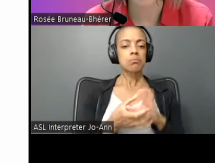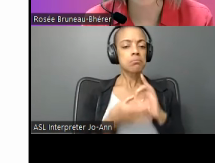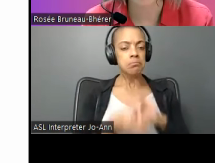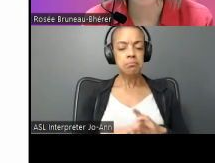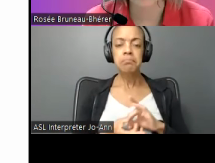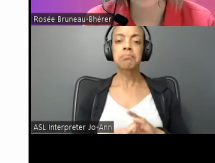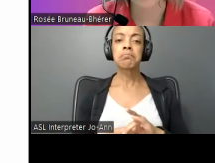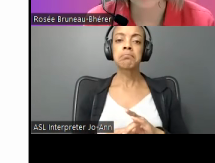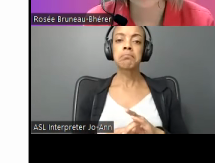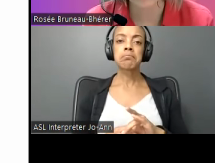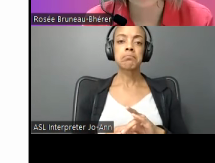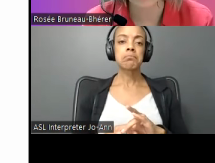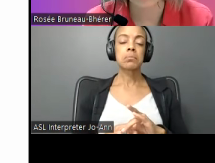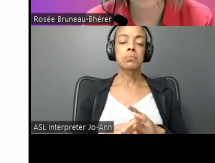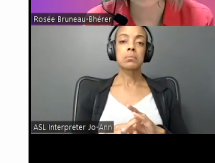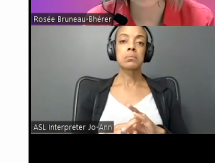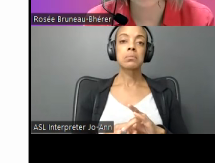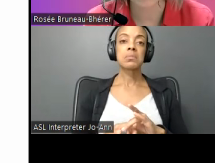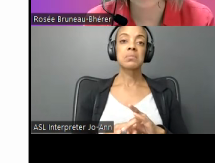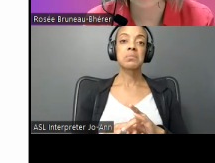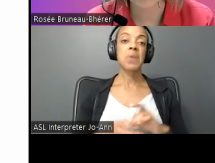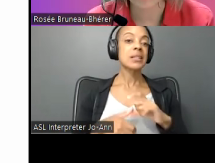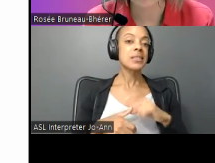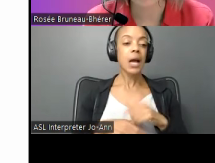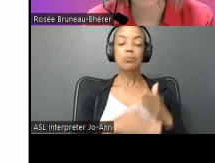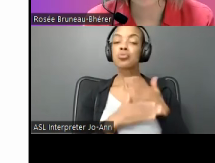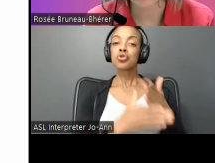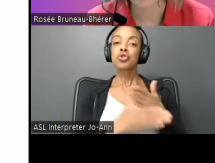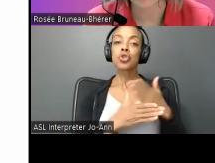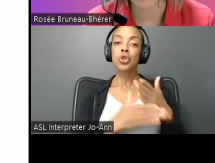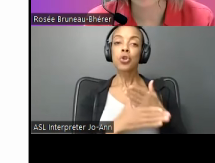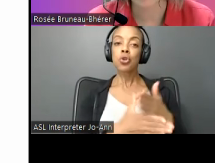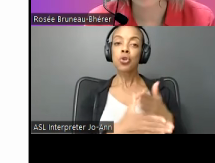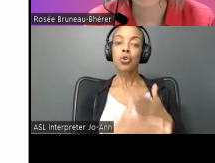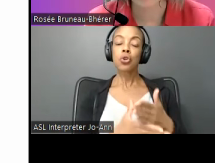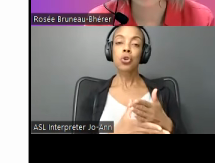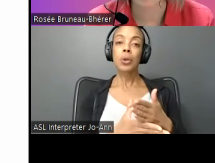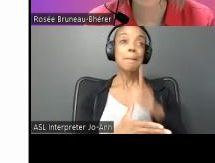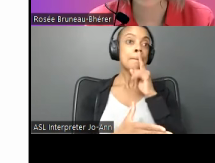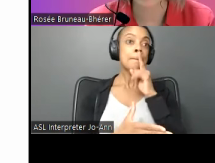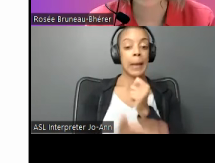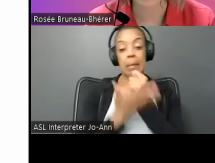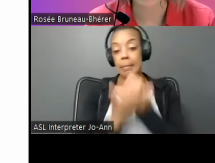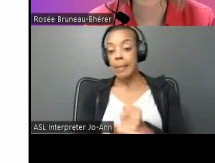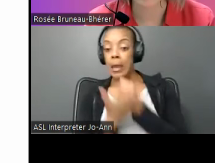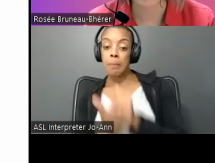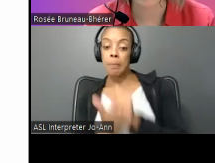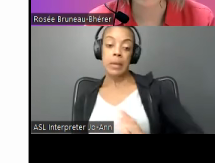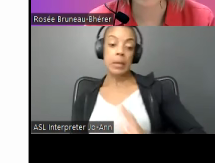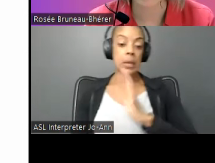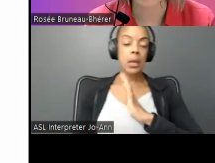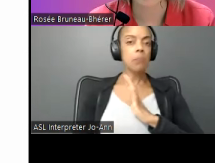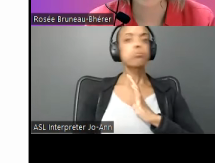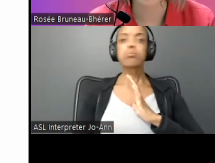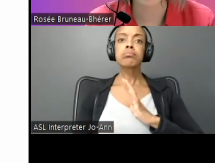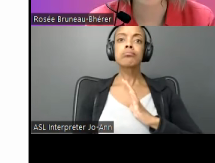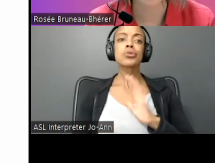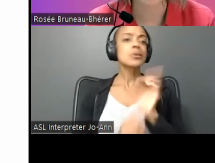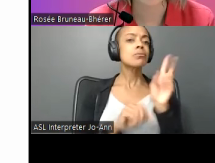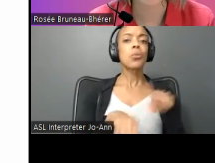you can share that you can share with the child. They're not seen as therapeutic moments. They're moments that take place in ordinary life,